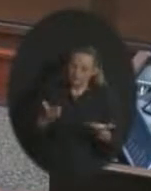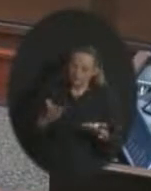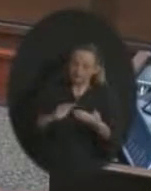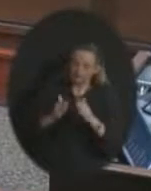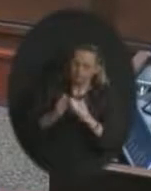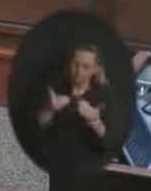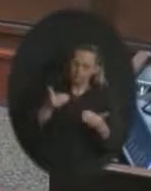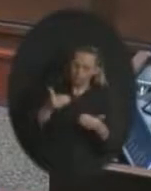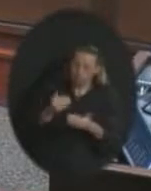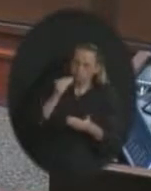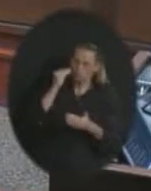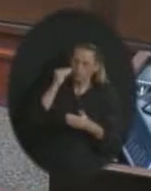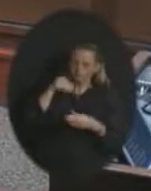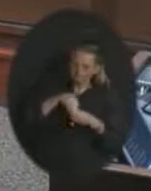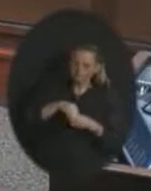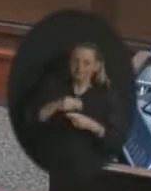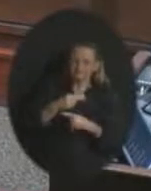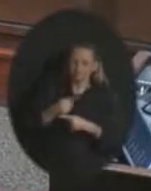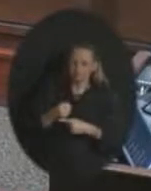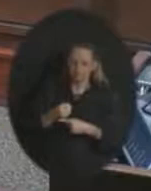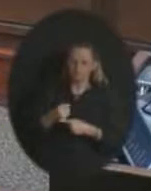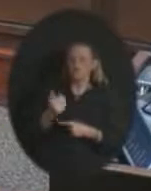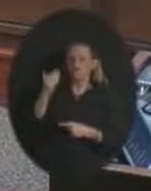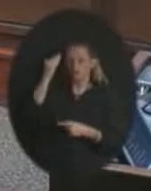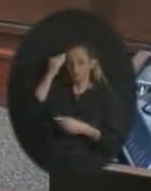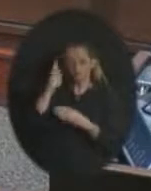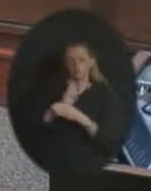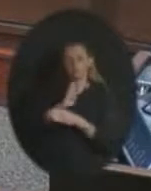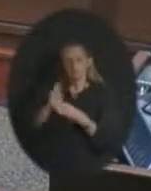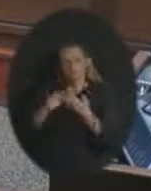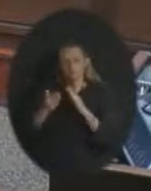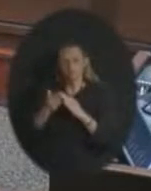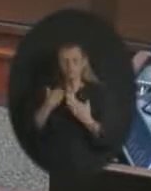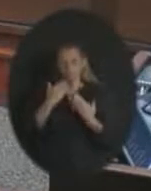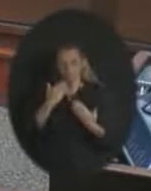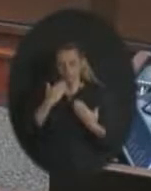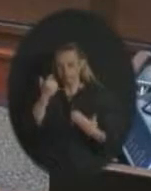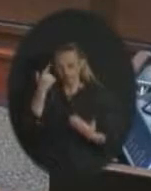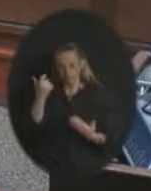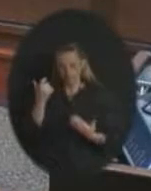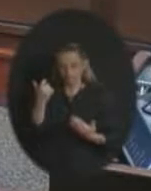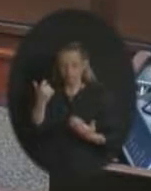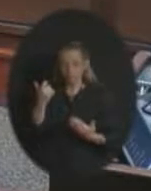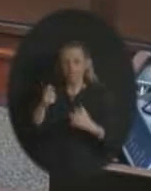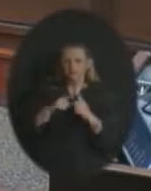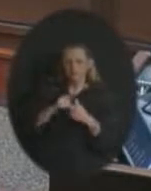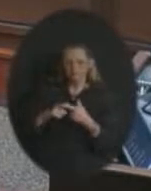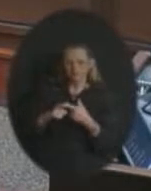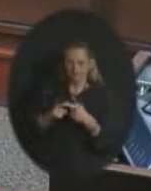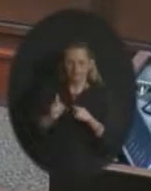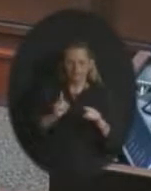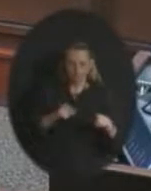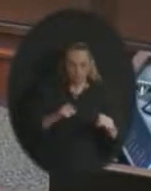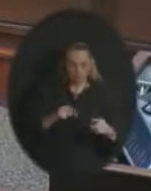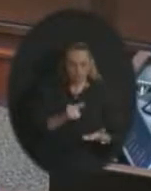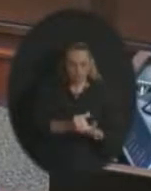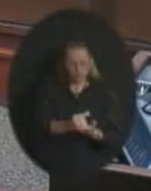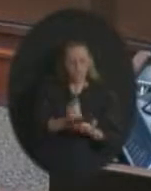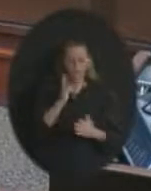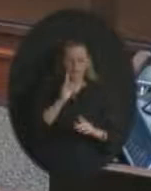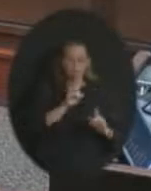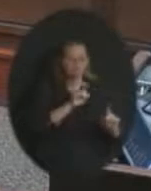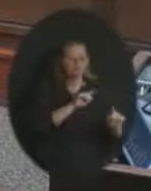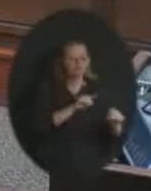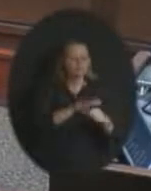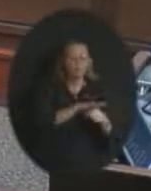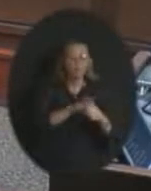in their own schools. And I know our business community appreciates it, because then when they go to graduation, they patronize local